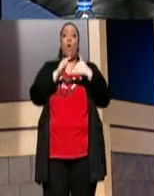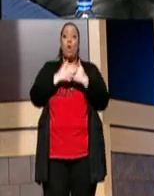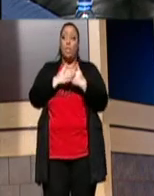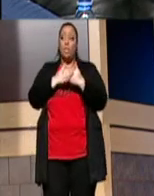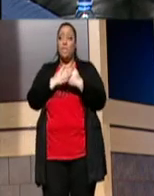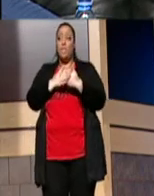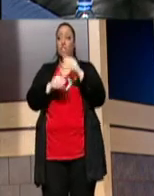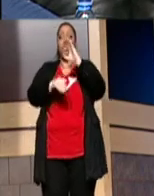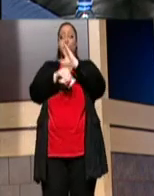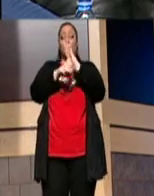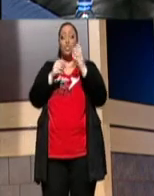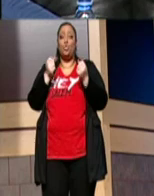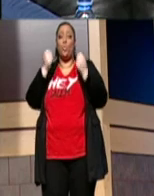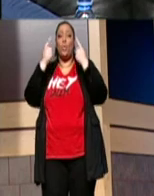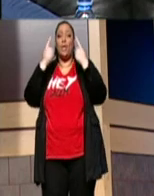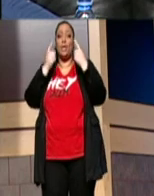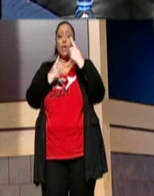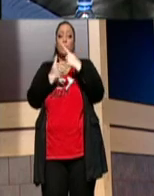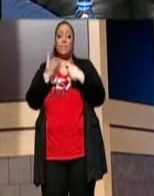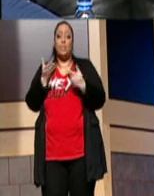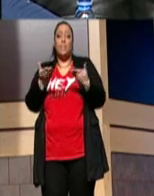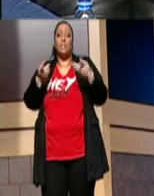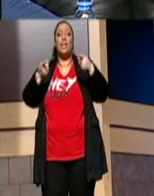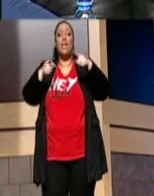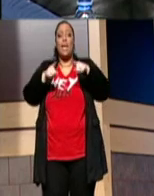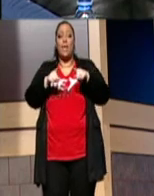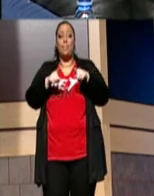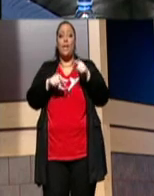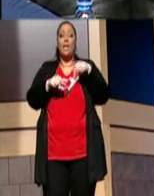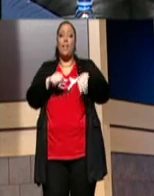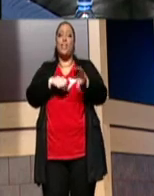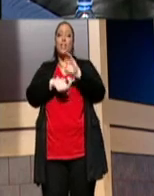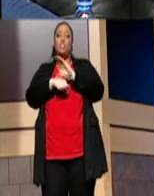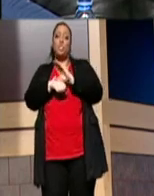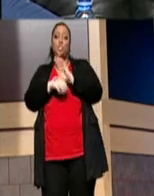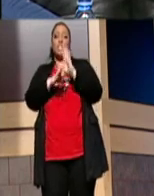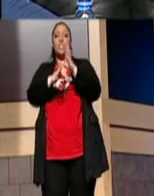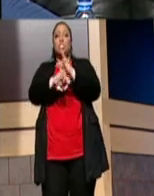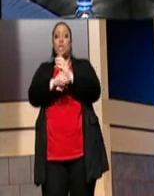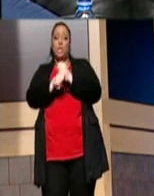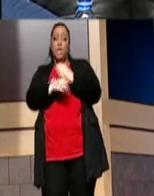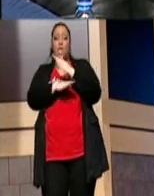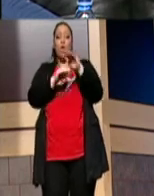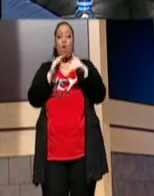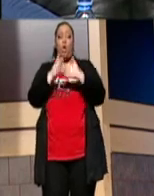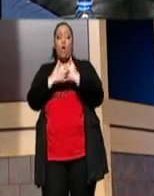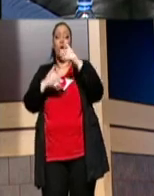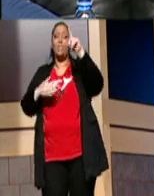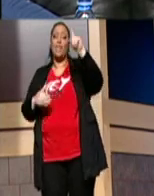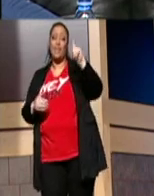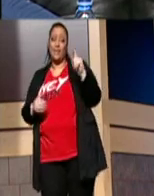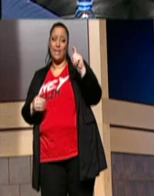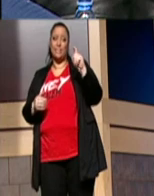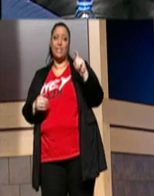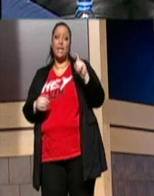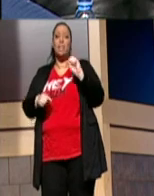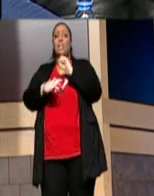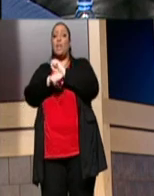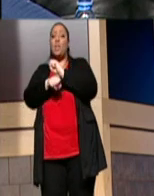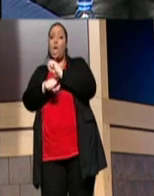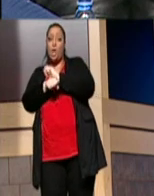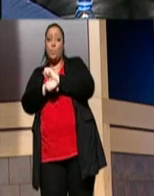up, something is going to happen, and this church is going to get all it needs. I mean, they're going to operate with